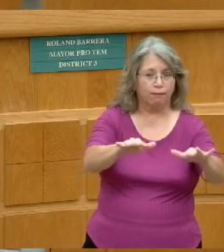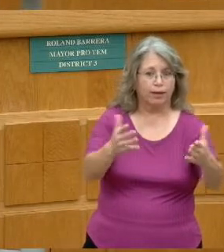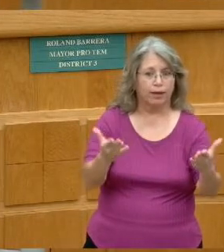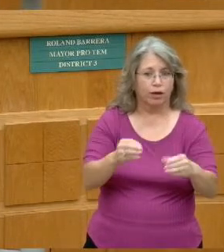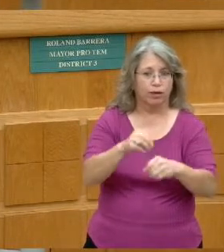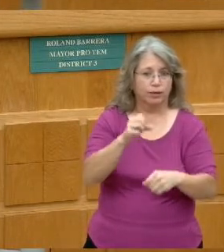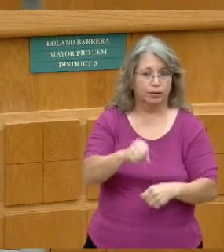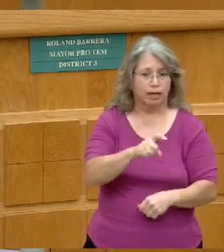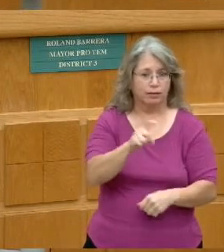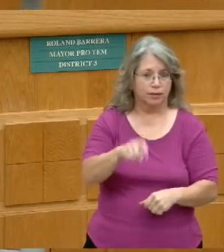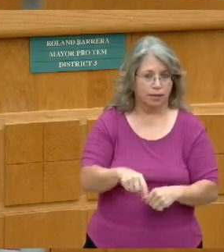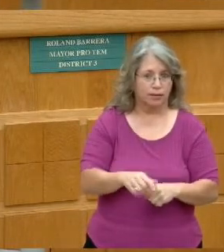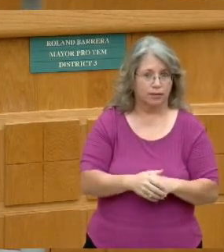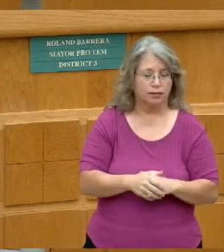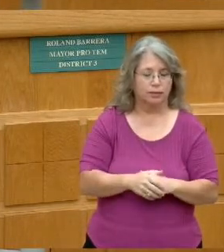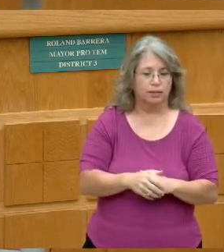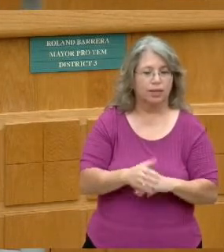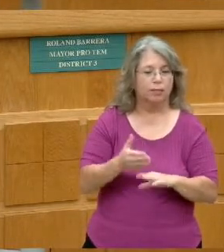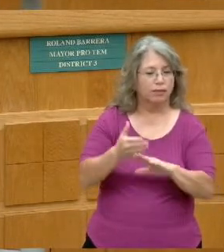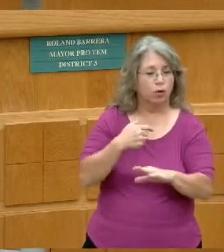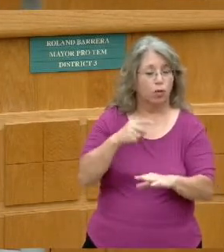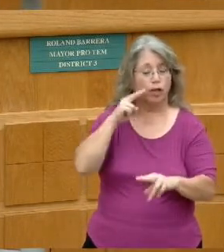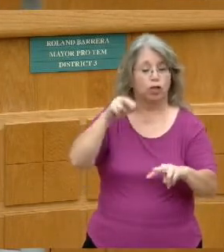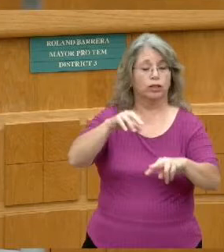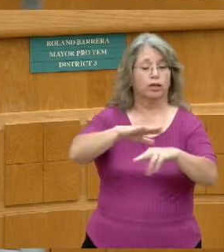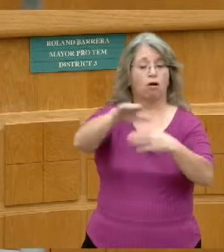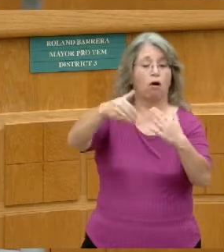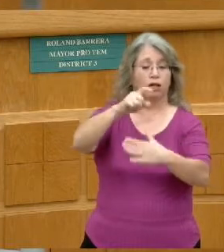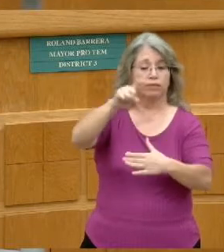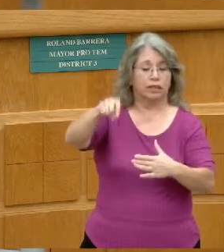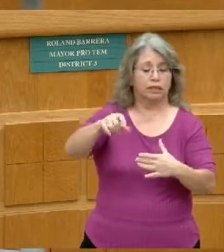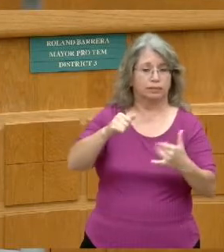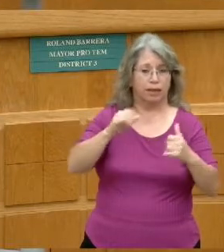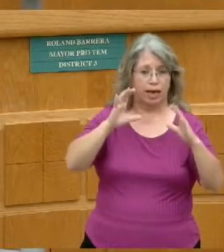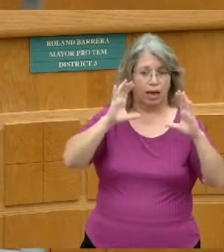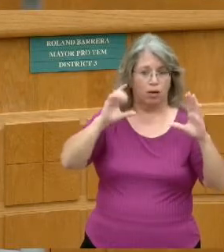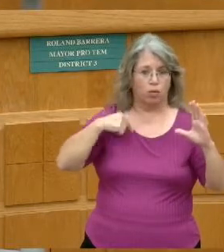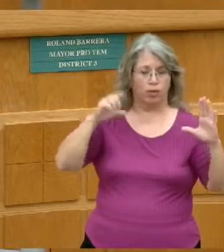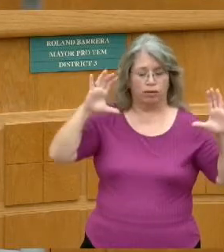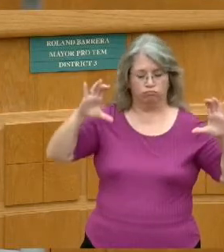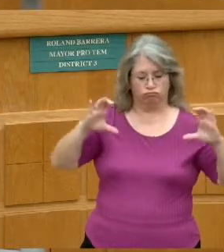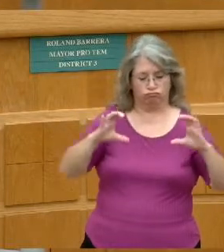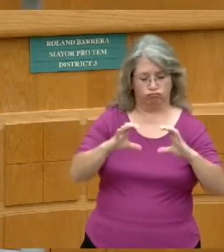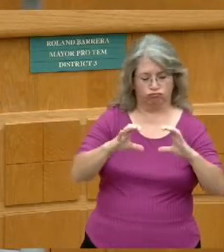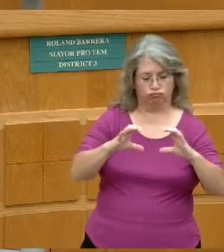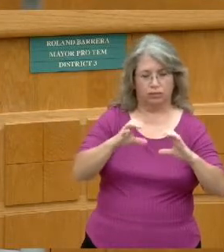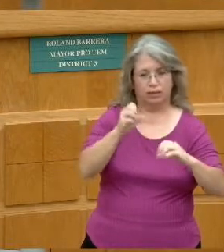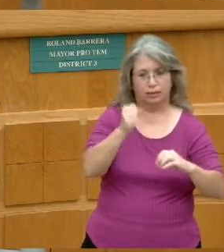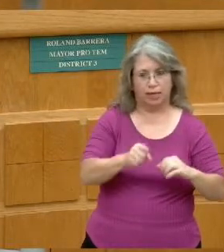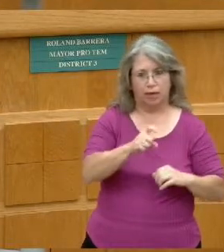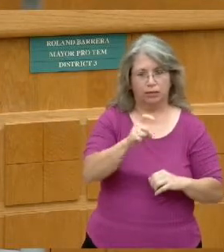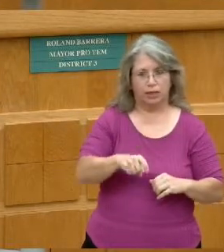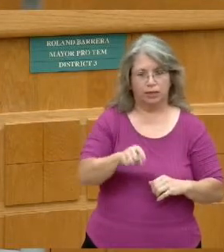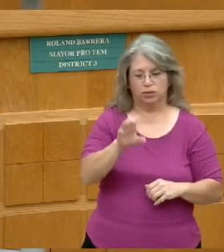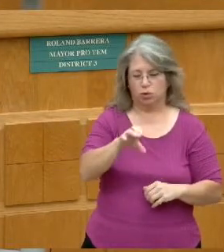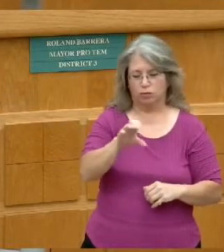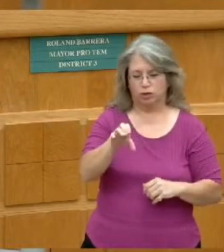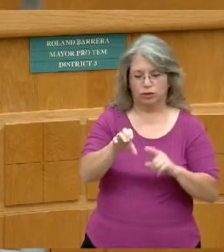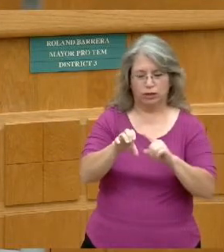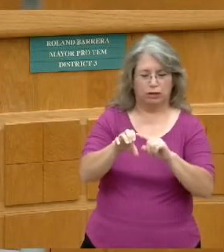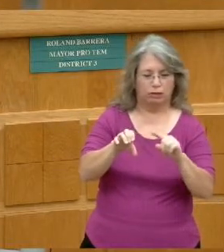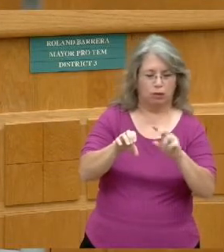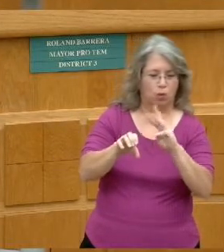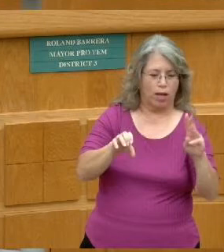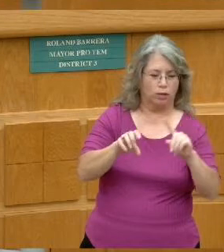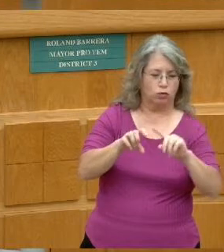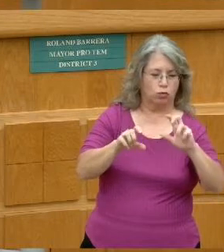that used to be looking at Texas. Now we're focused in on South Texas from Corpus Christi to Laredo and south.